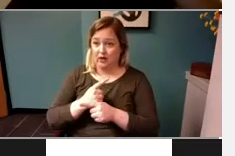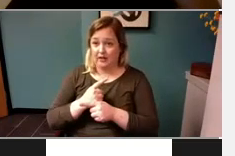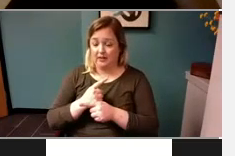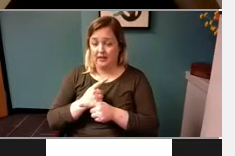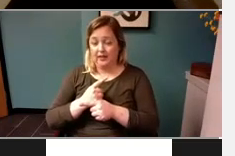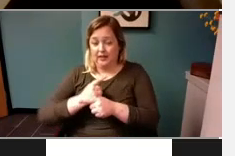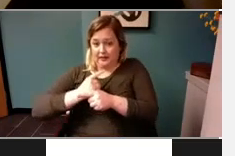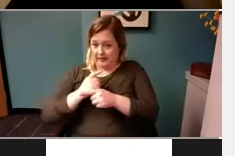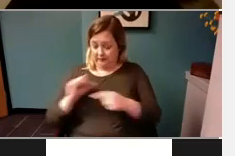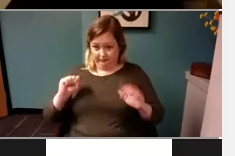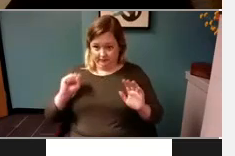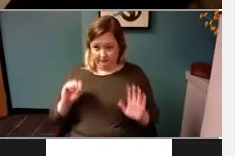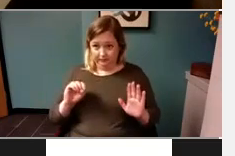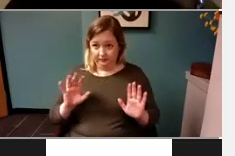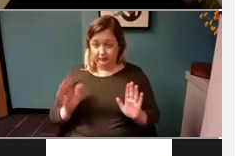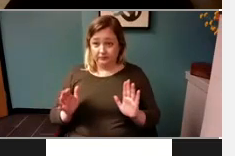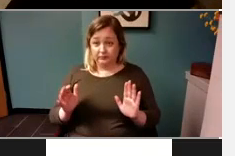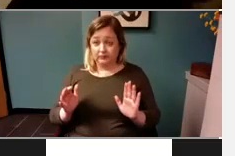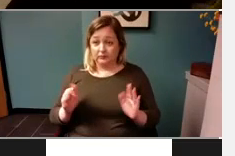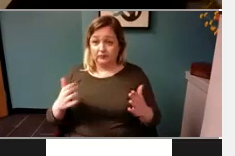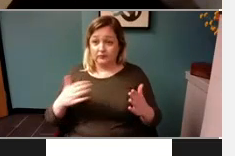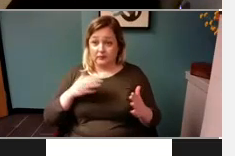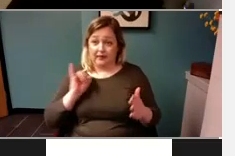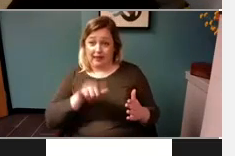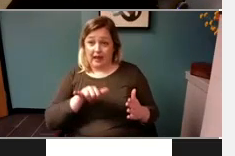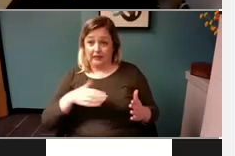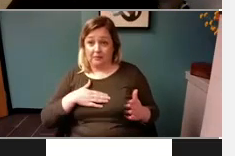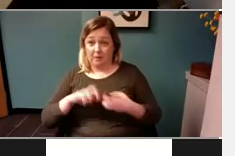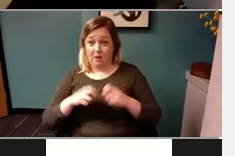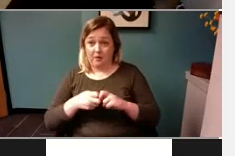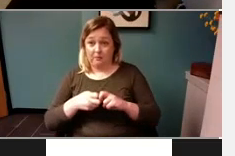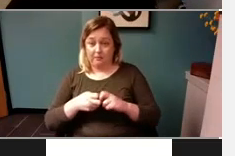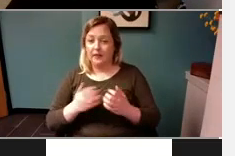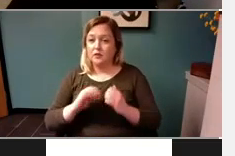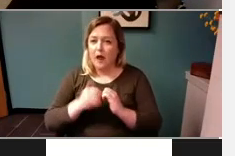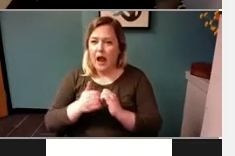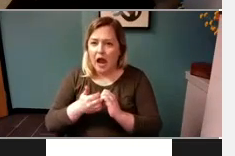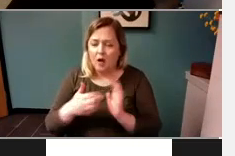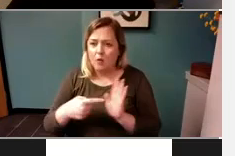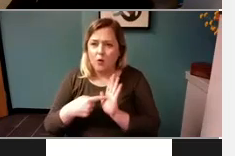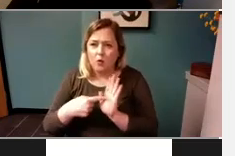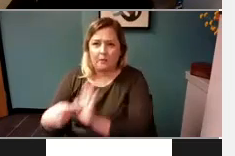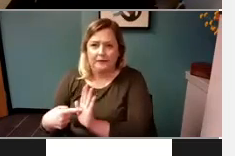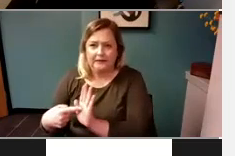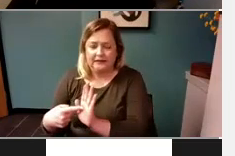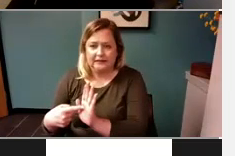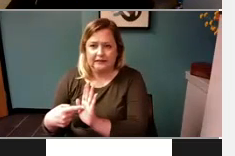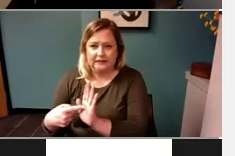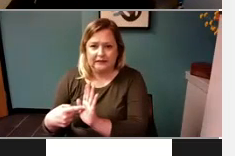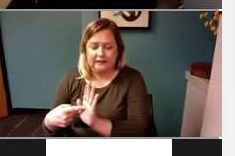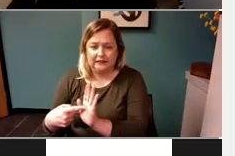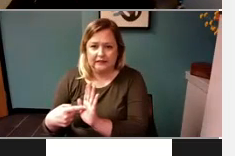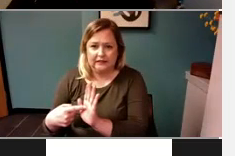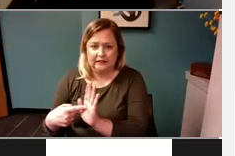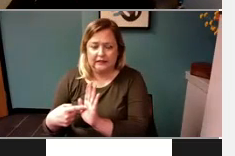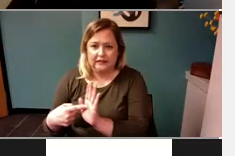this is my problem. Now, how can I represent this particular problem in the same scenario as